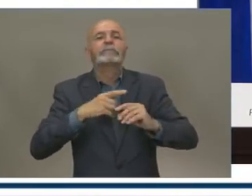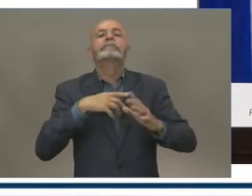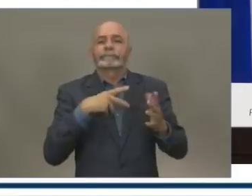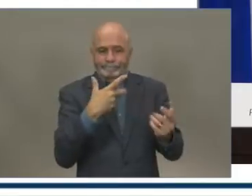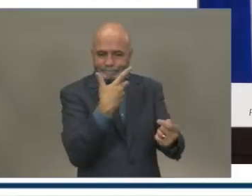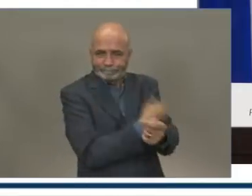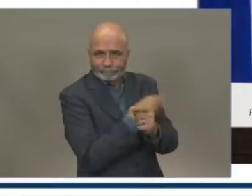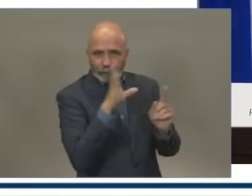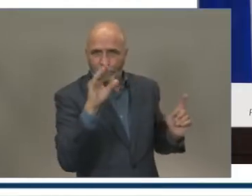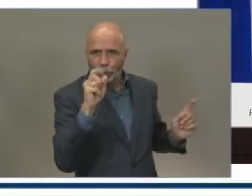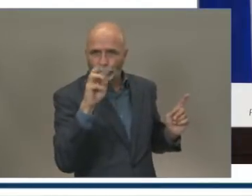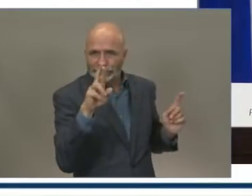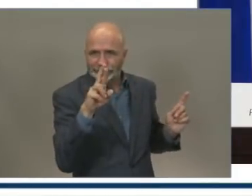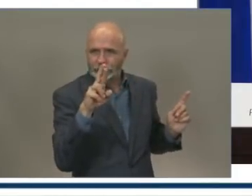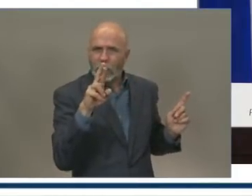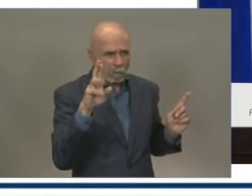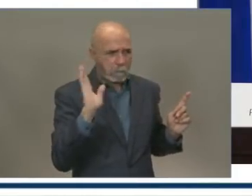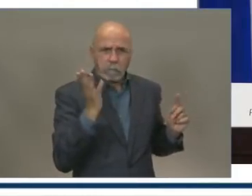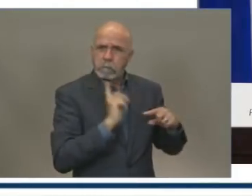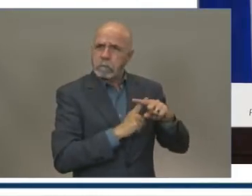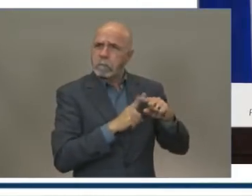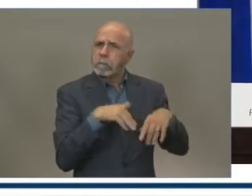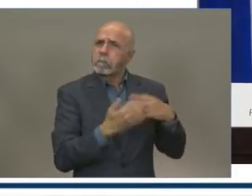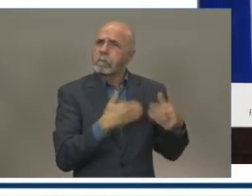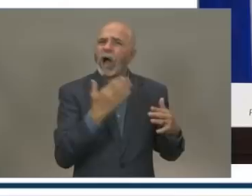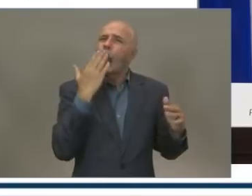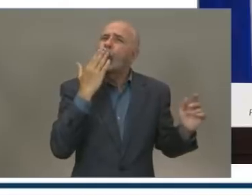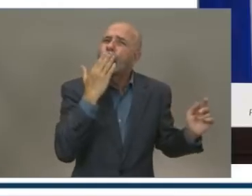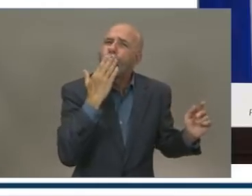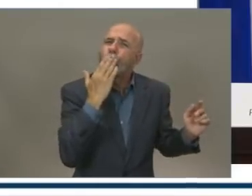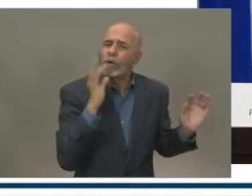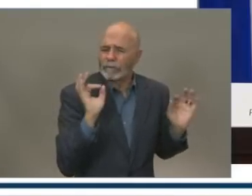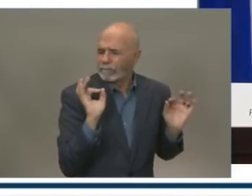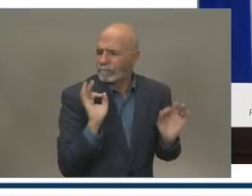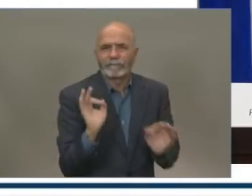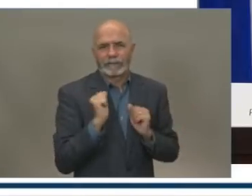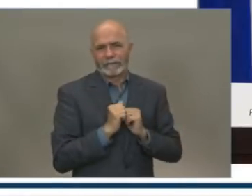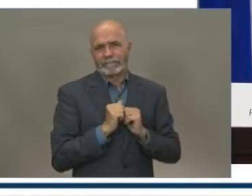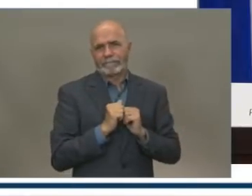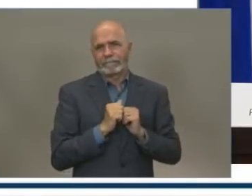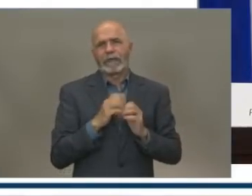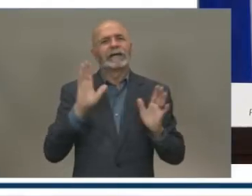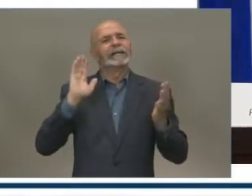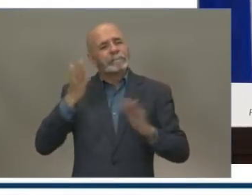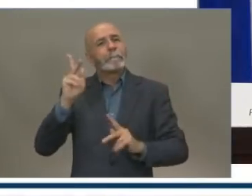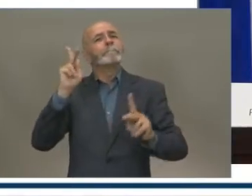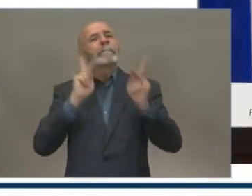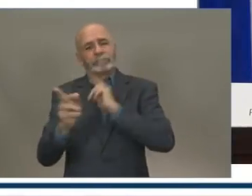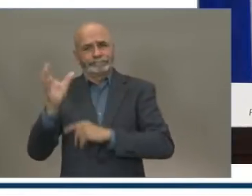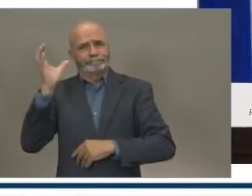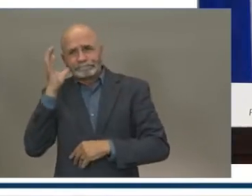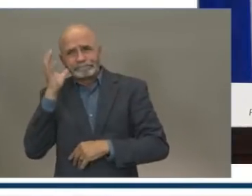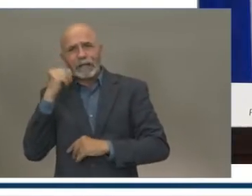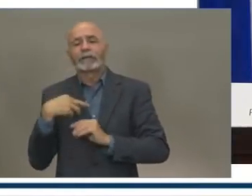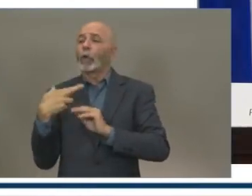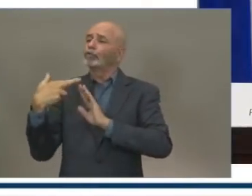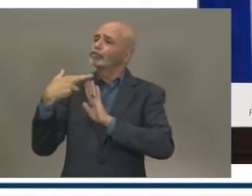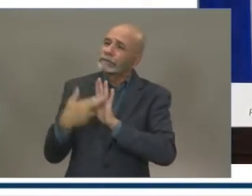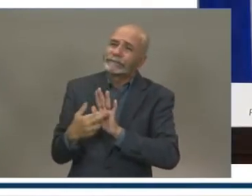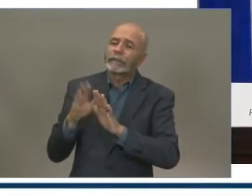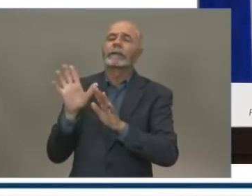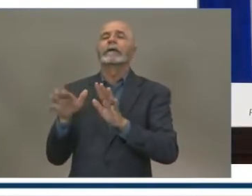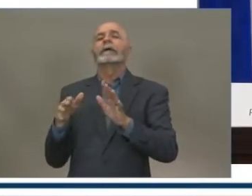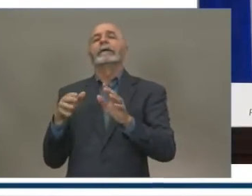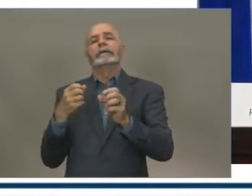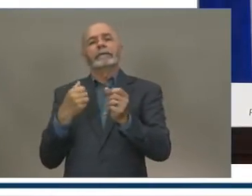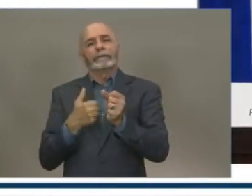climbing. So these are all good things. Most people are following public health measures. I know we're all tired of the pandemic. That's